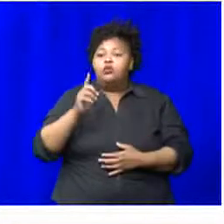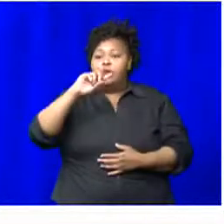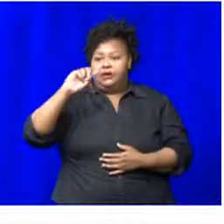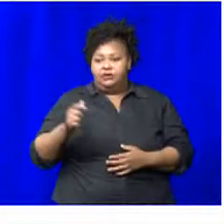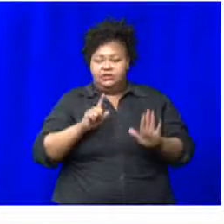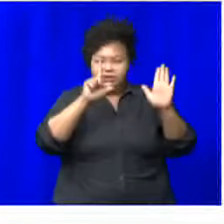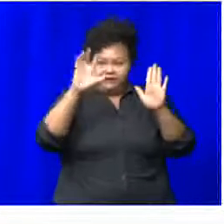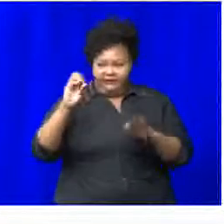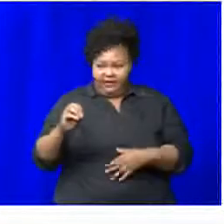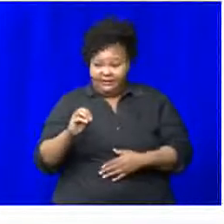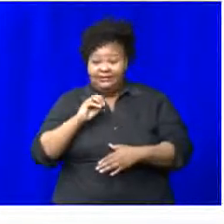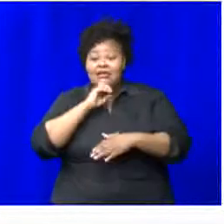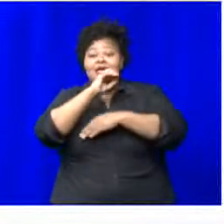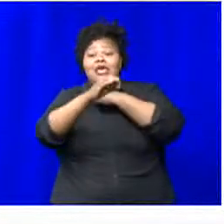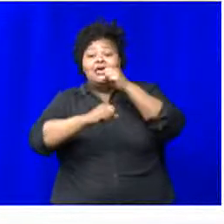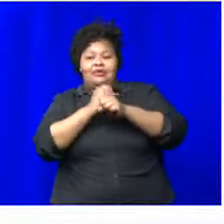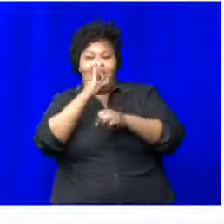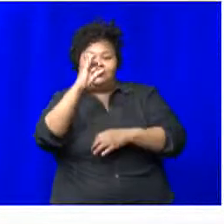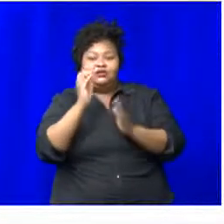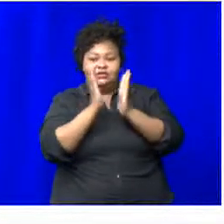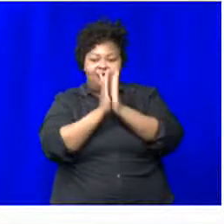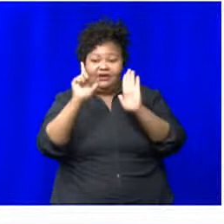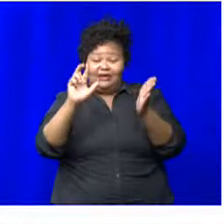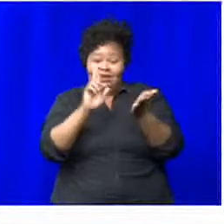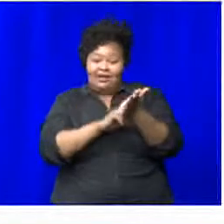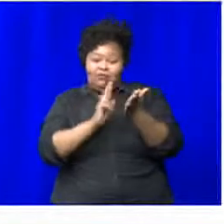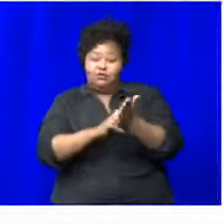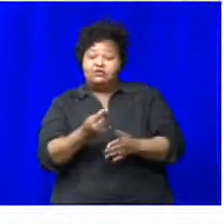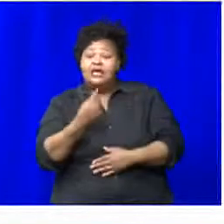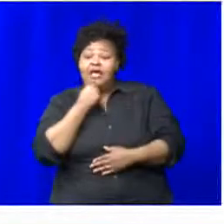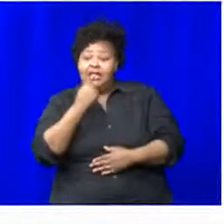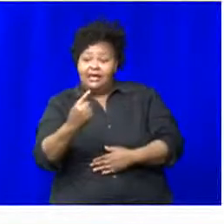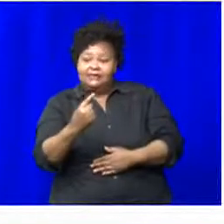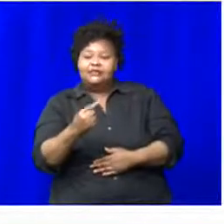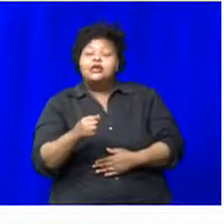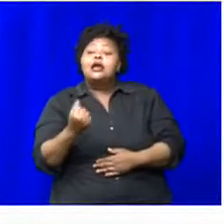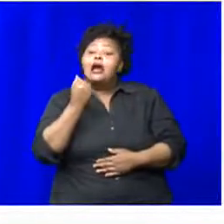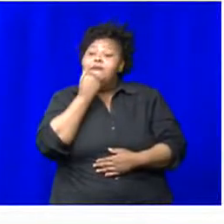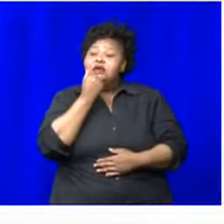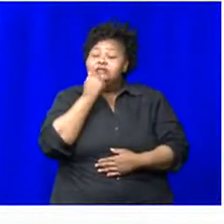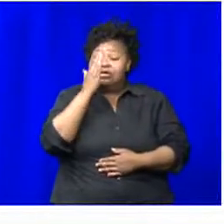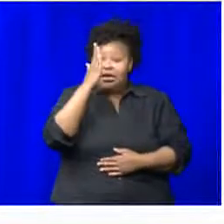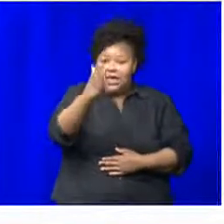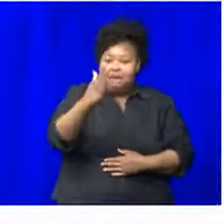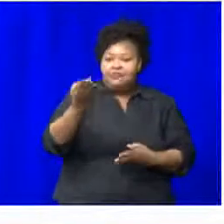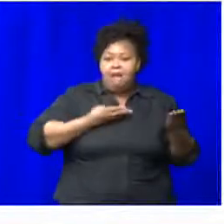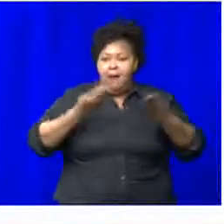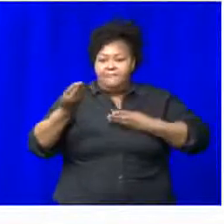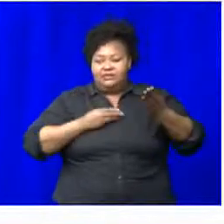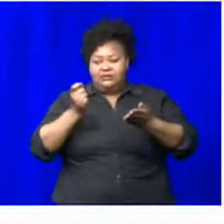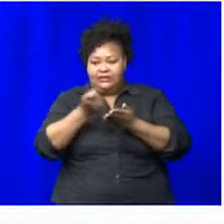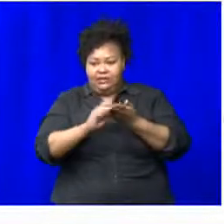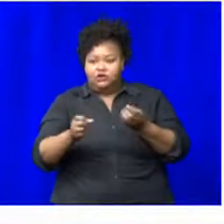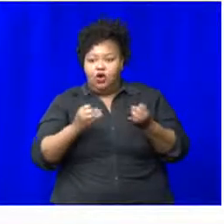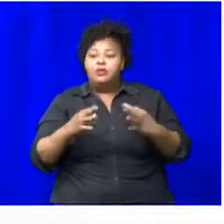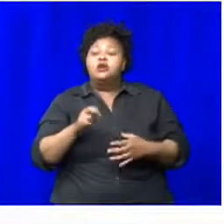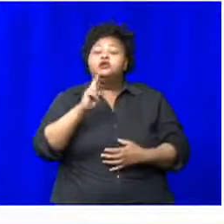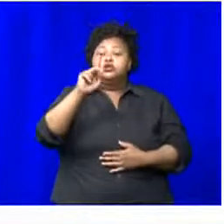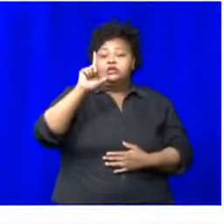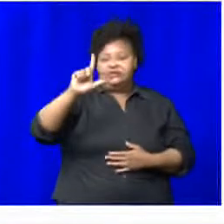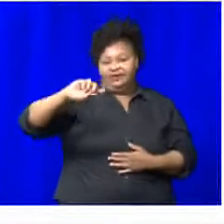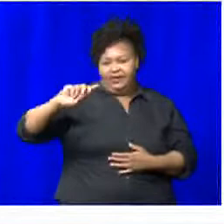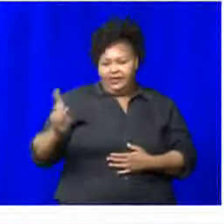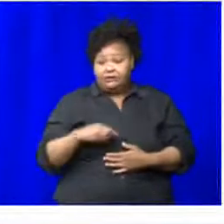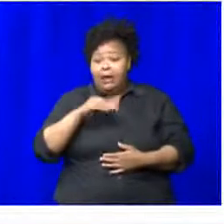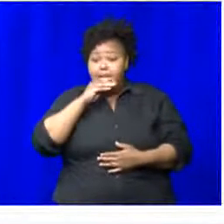for 2017, Manzini then had 28,000. So you can see in terms of the growth within a